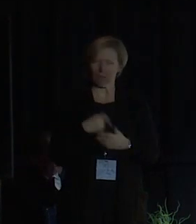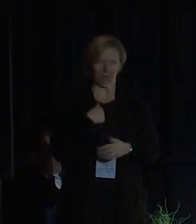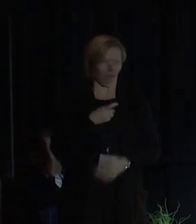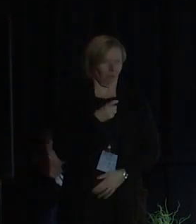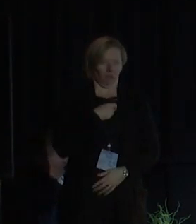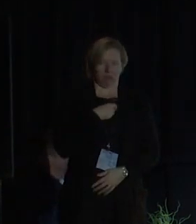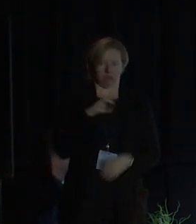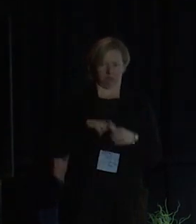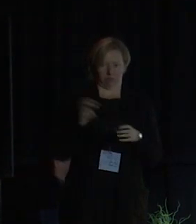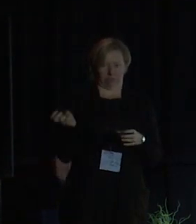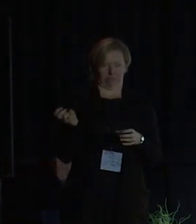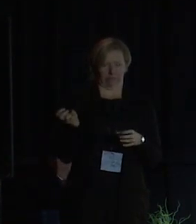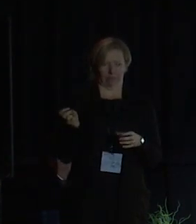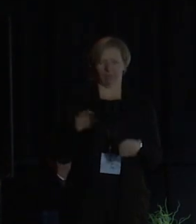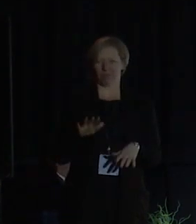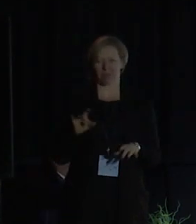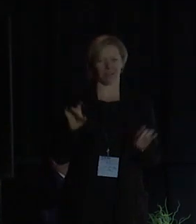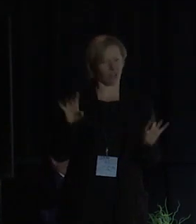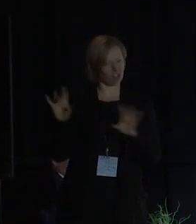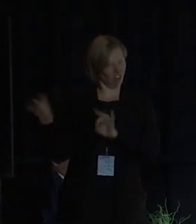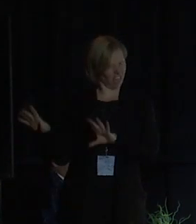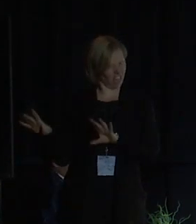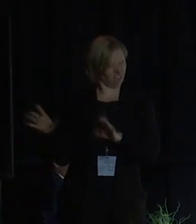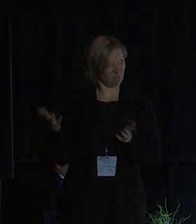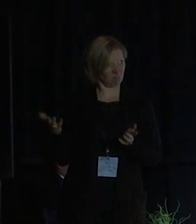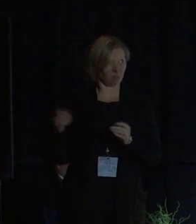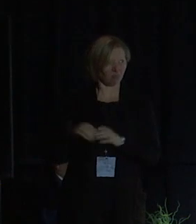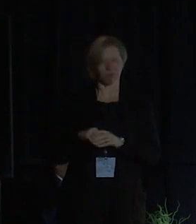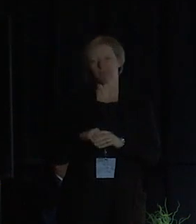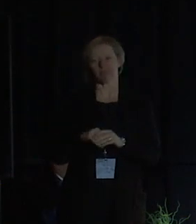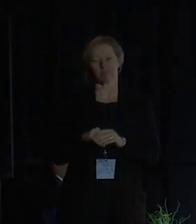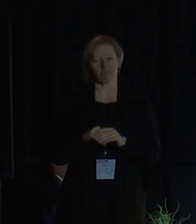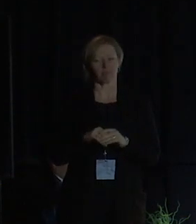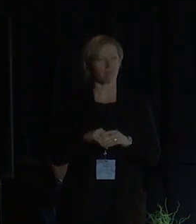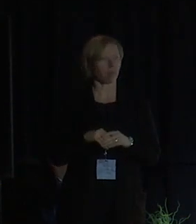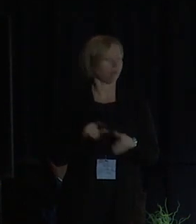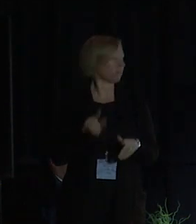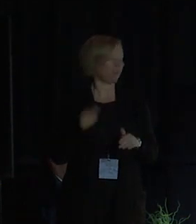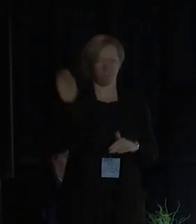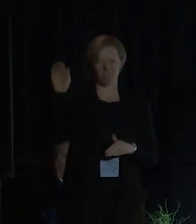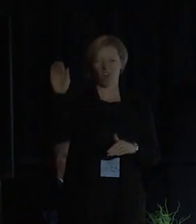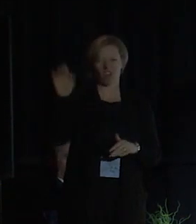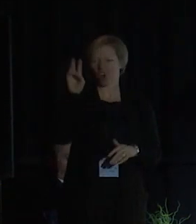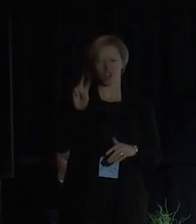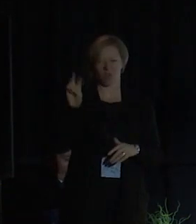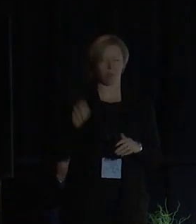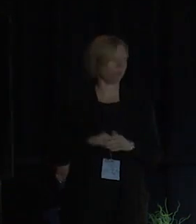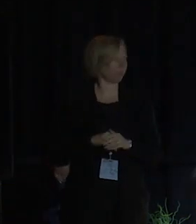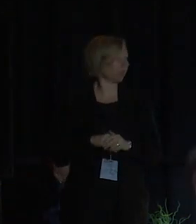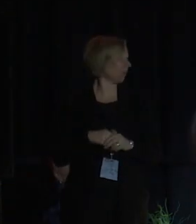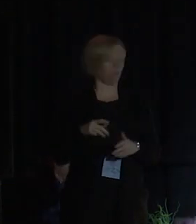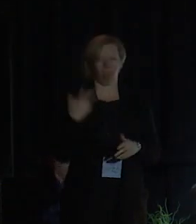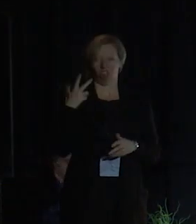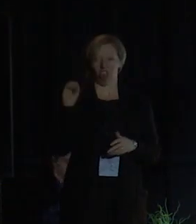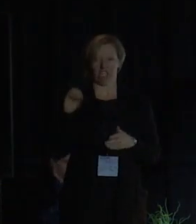Brexit thing. So maybe anyone from like Australia or something, that'd be really cool. So yeah, so none of this a bit further stuff. Afield. But oh,